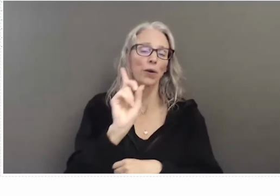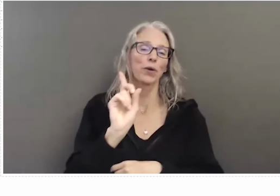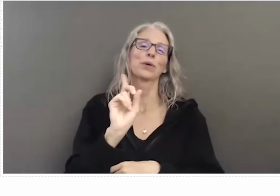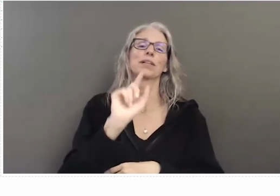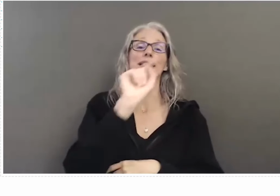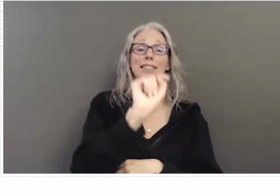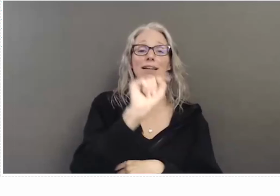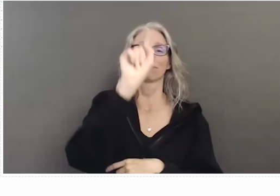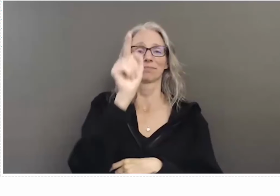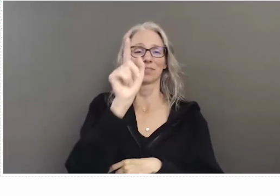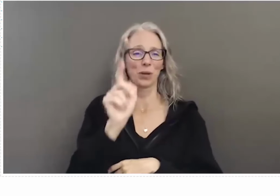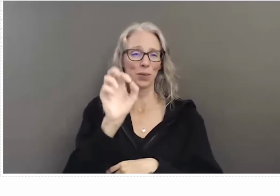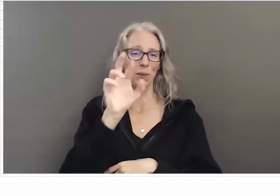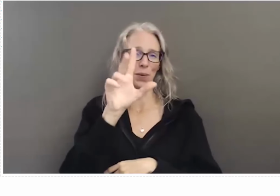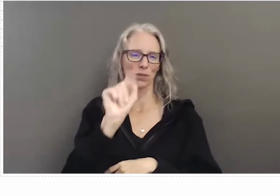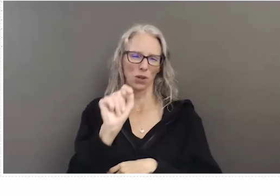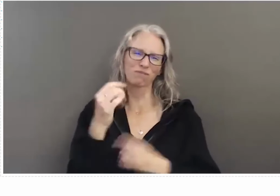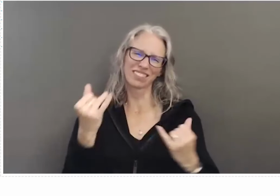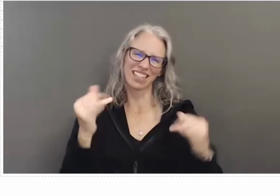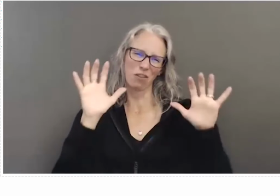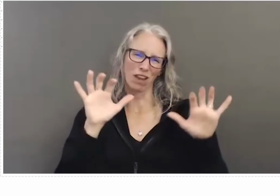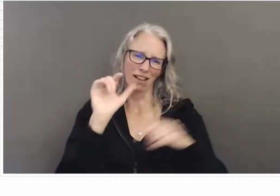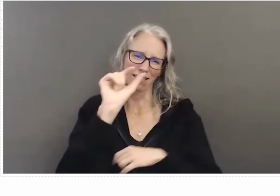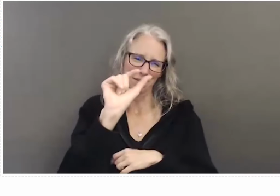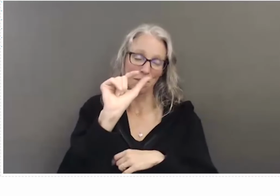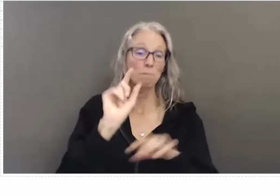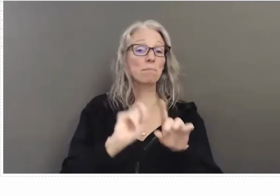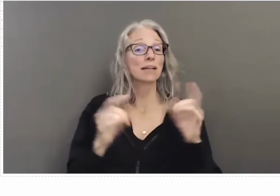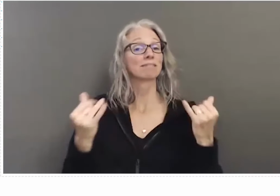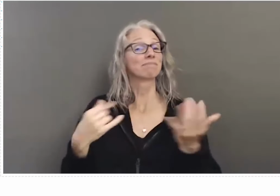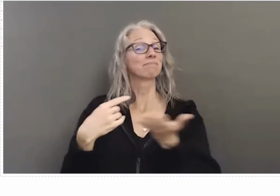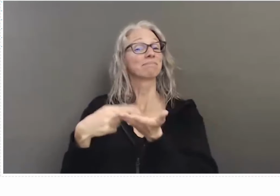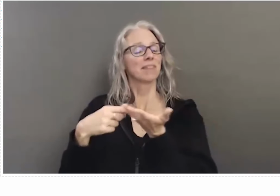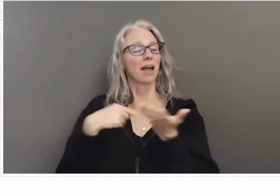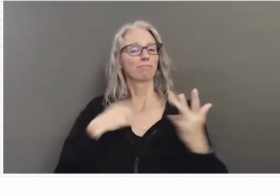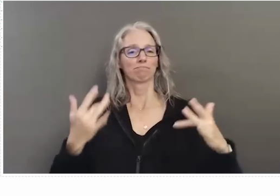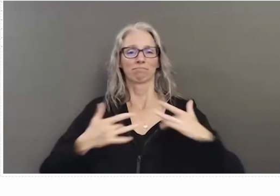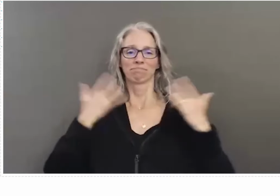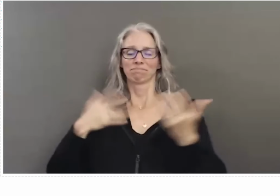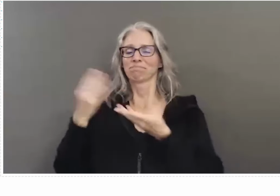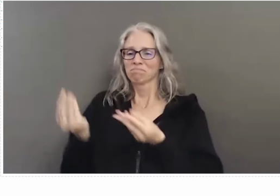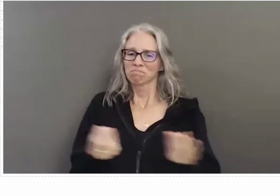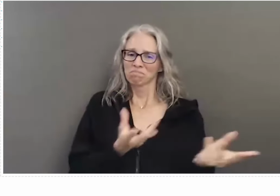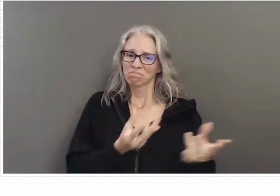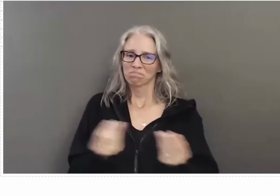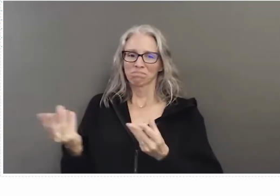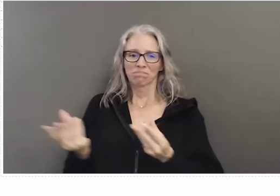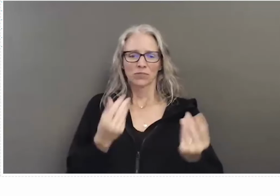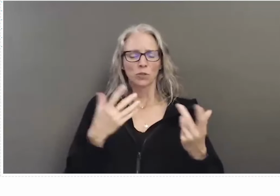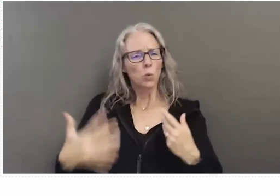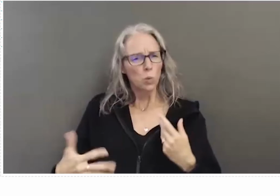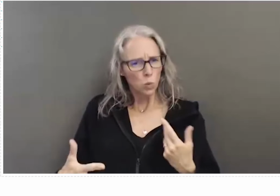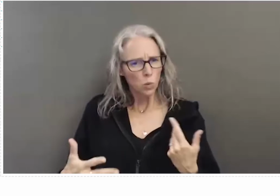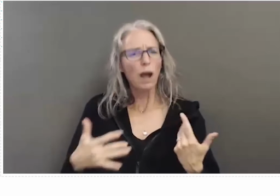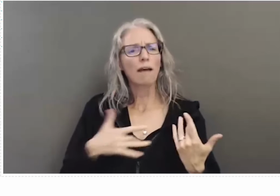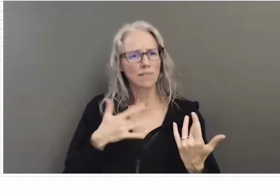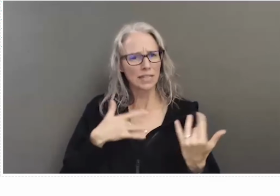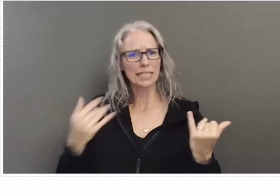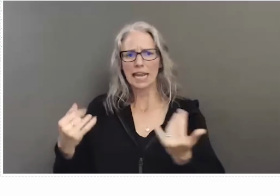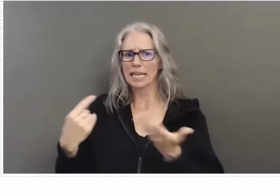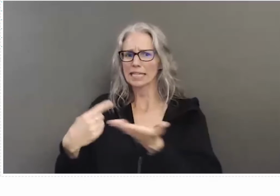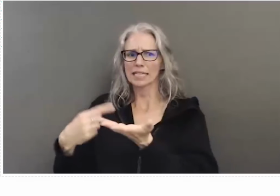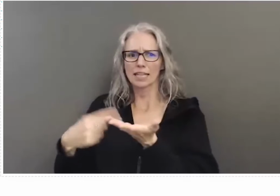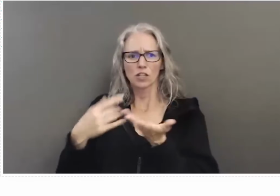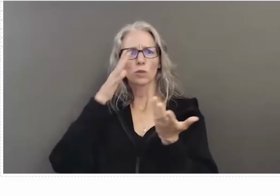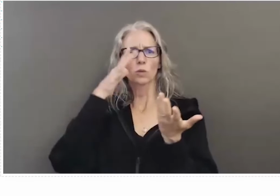am really excited to moderate today's discussion. I think we're going to have a very meaty discussion, so I'm going to jump right